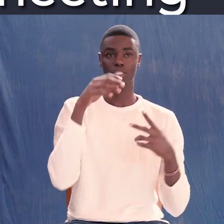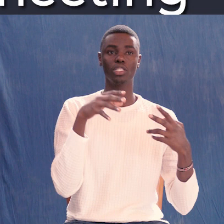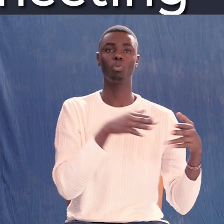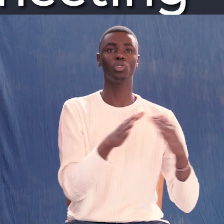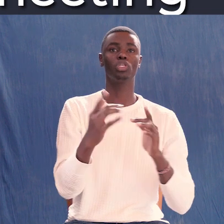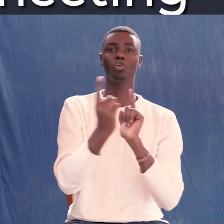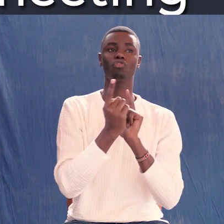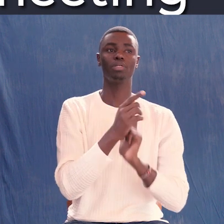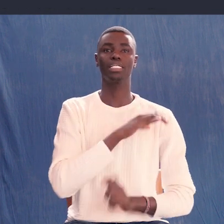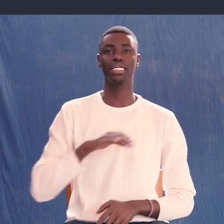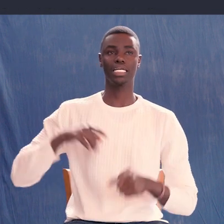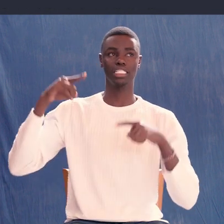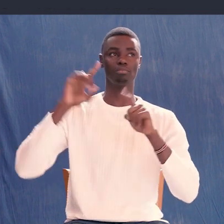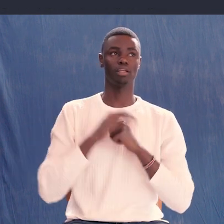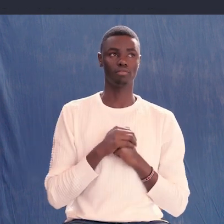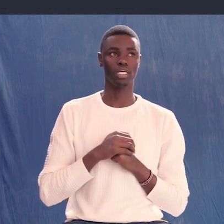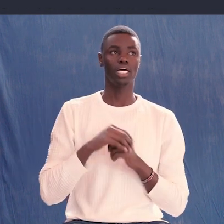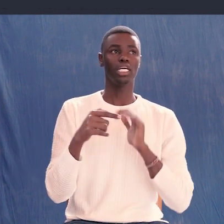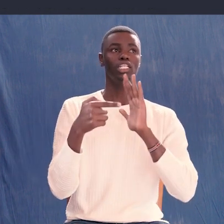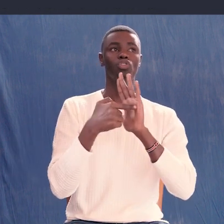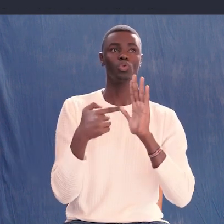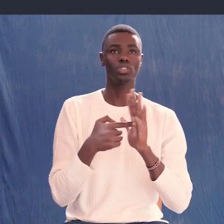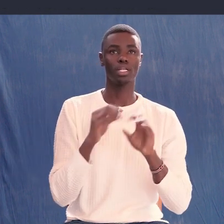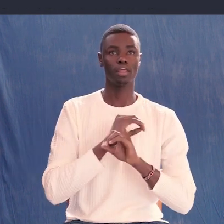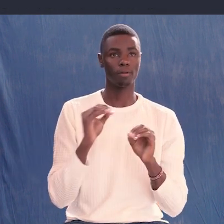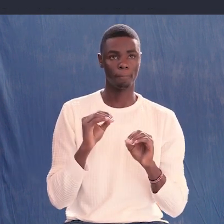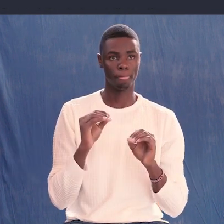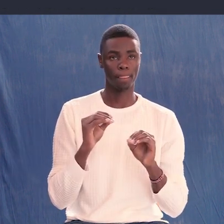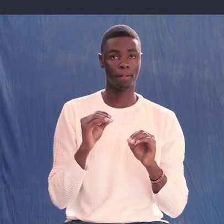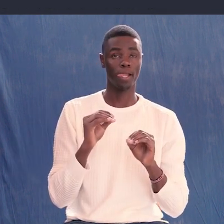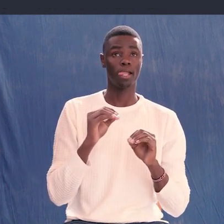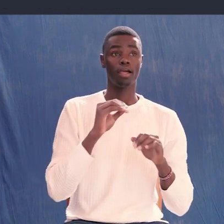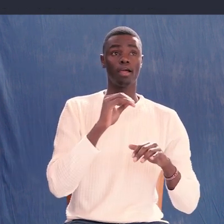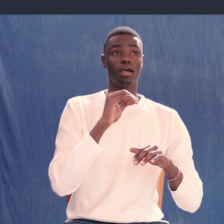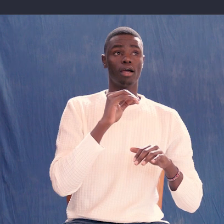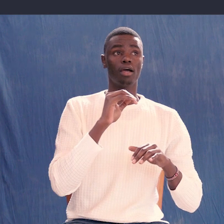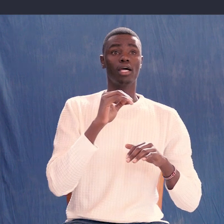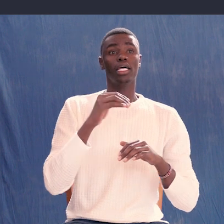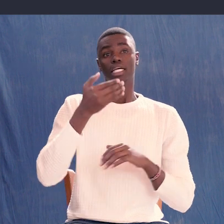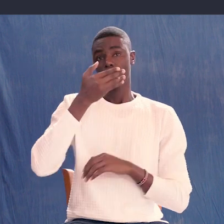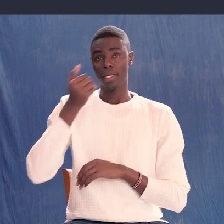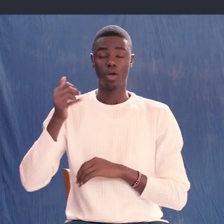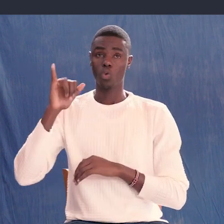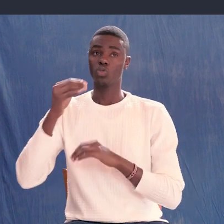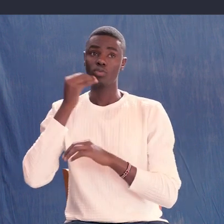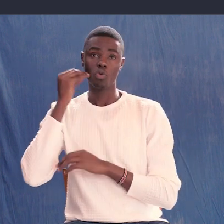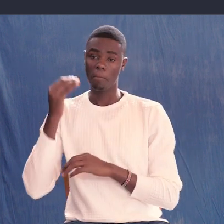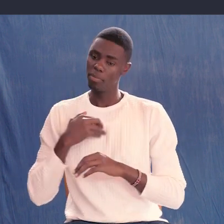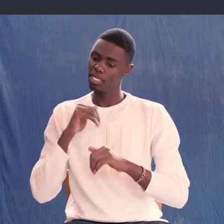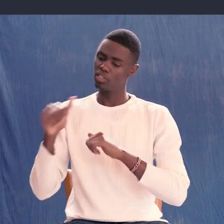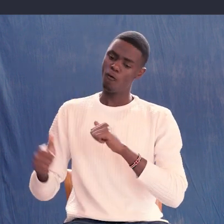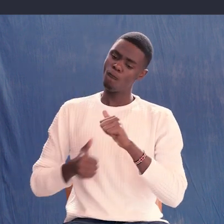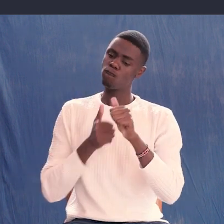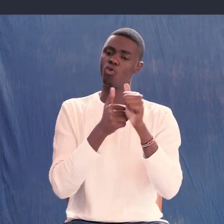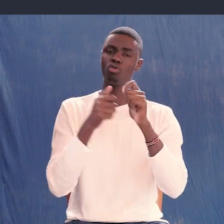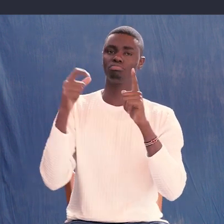himself. It avails nothing to say that as much good as God by staying at home, I'll just follow the message online,